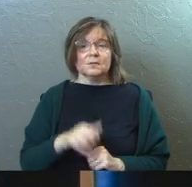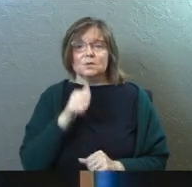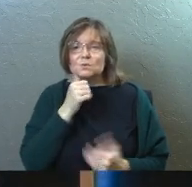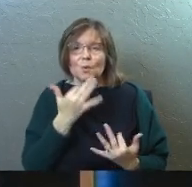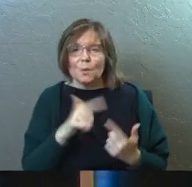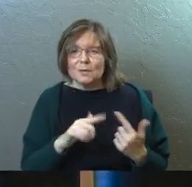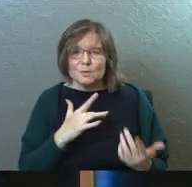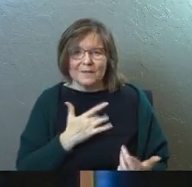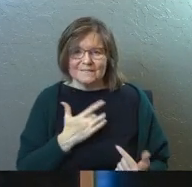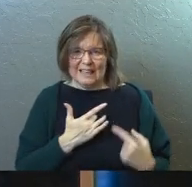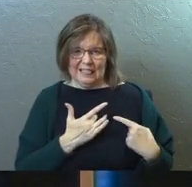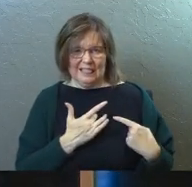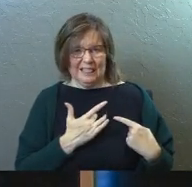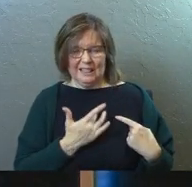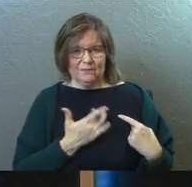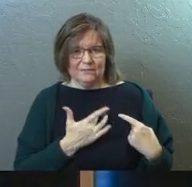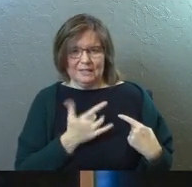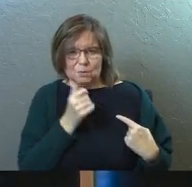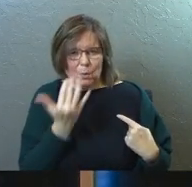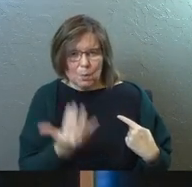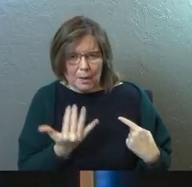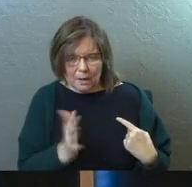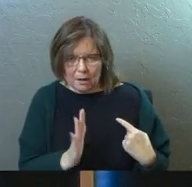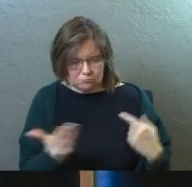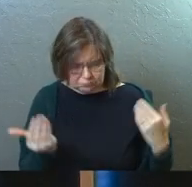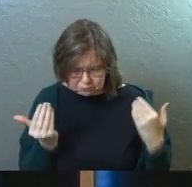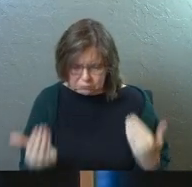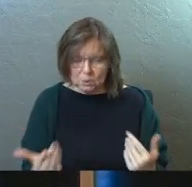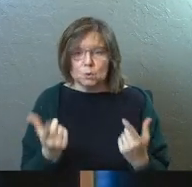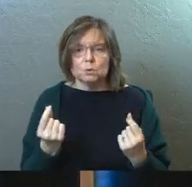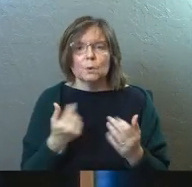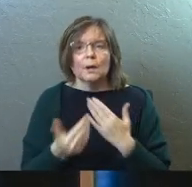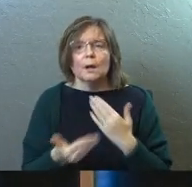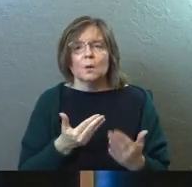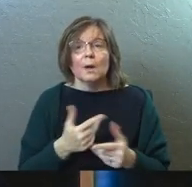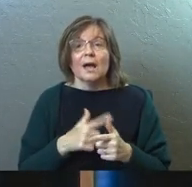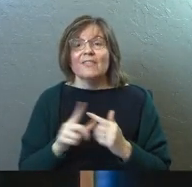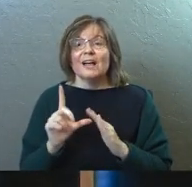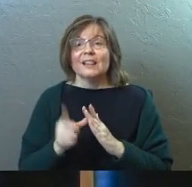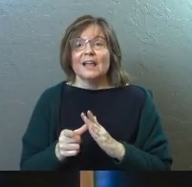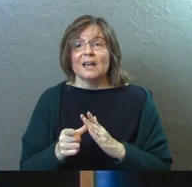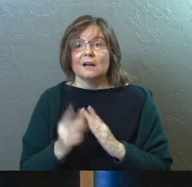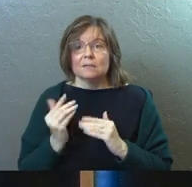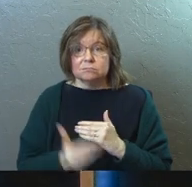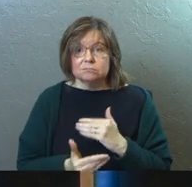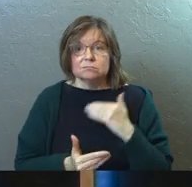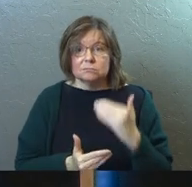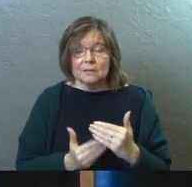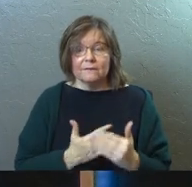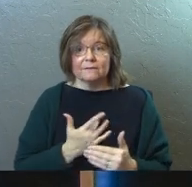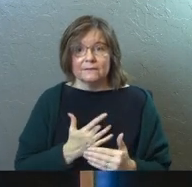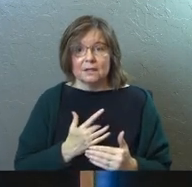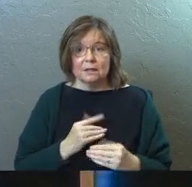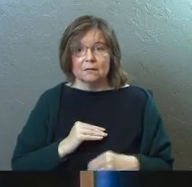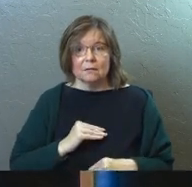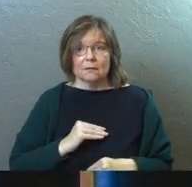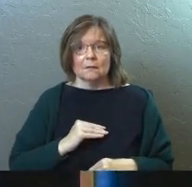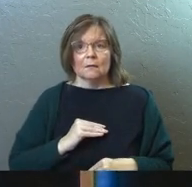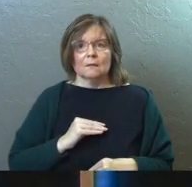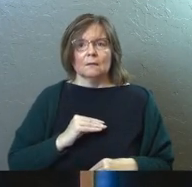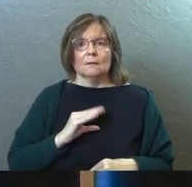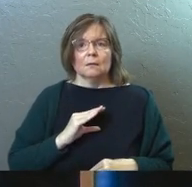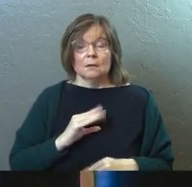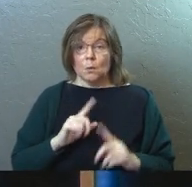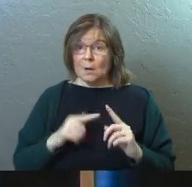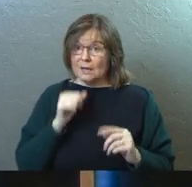Don't wait till you feel it. Start doing the things, and then the feelings will come. And what I really